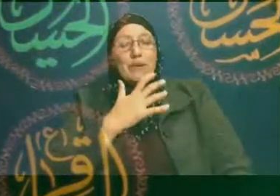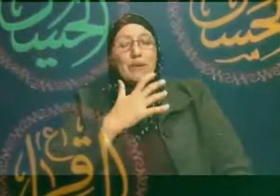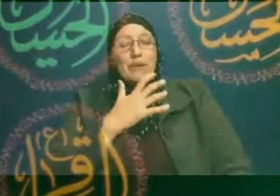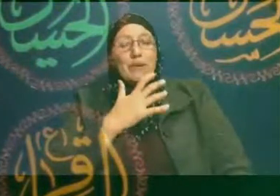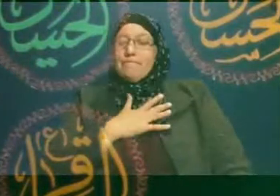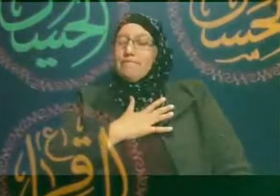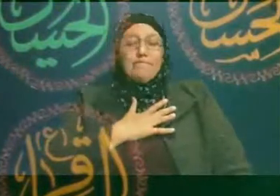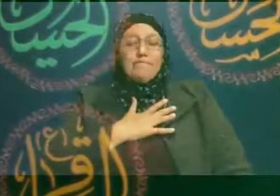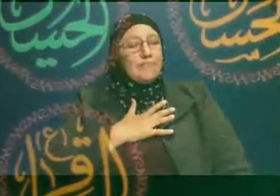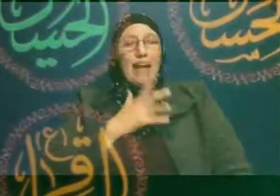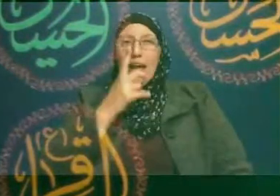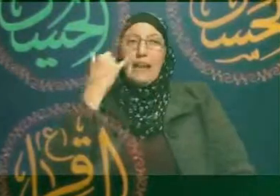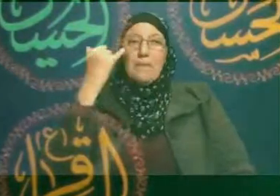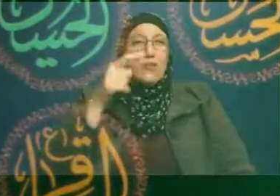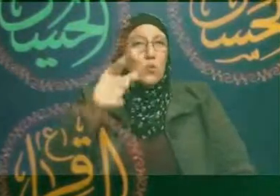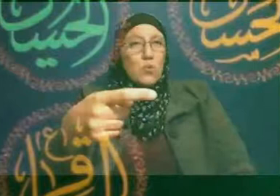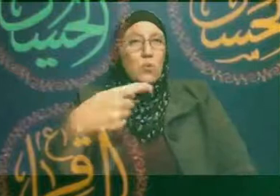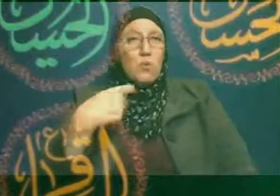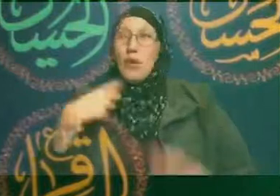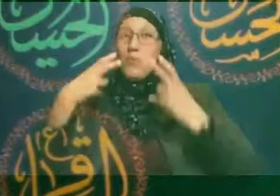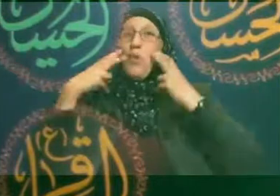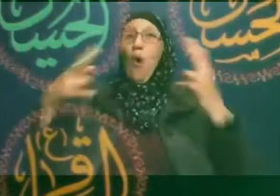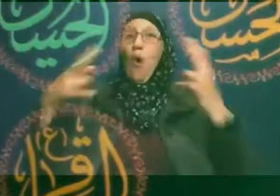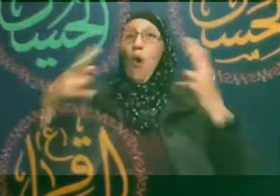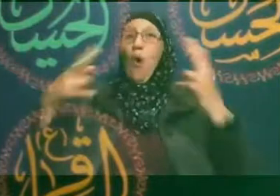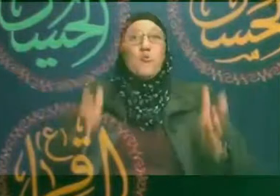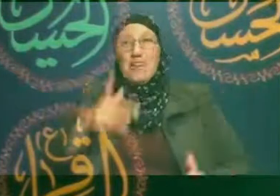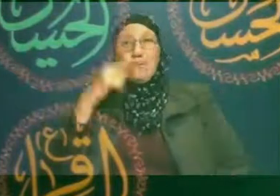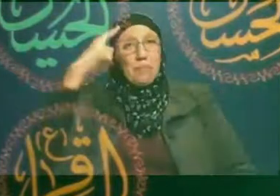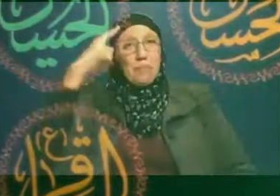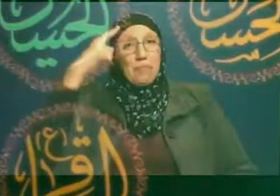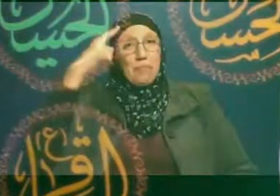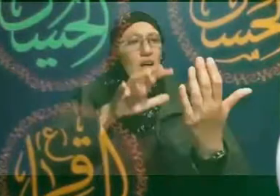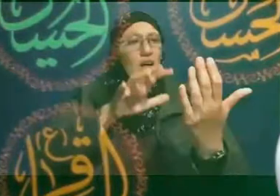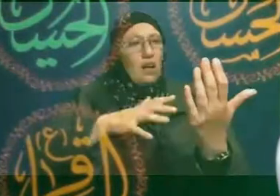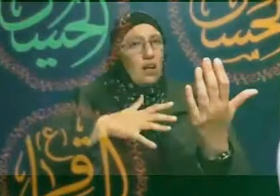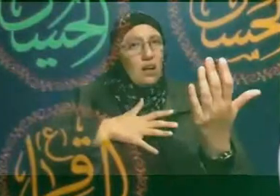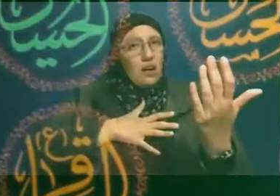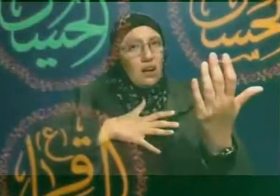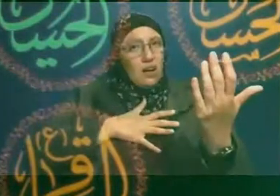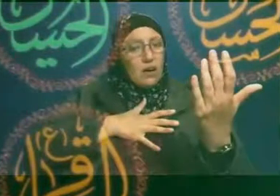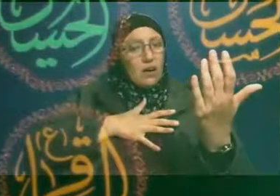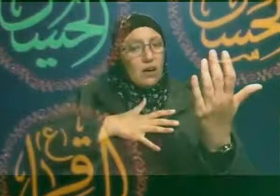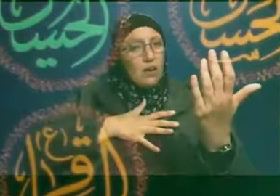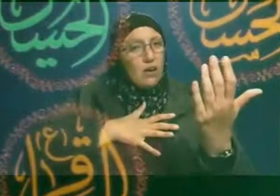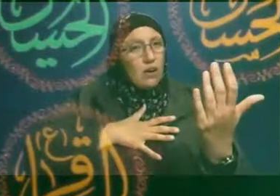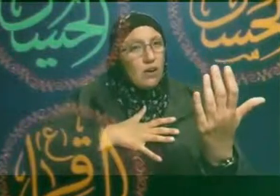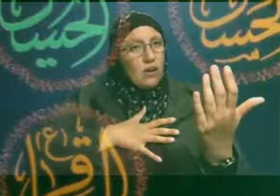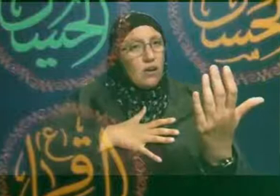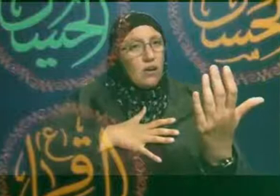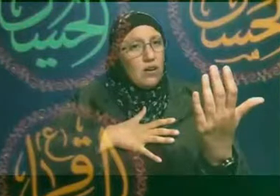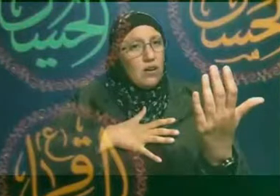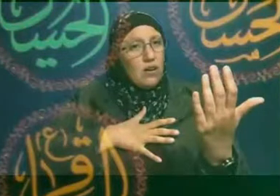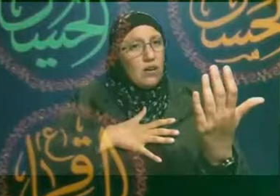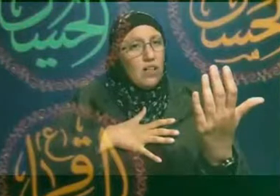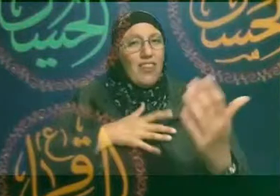an ordinary human to have come up with this and such supplications. Think of the Dua Jawshan-e-Kabir that consists